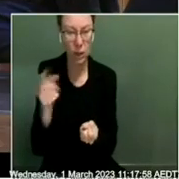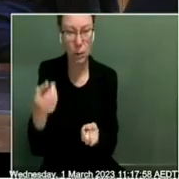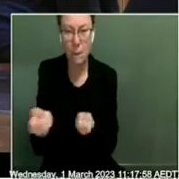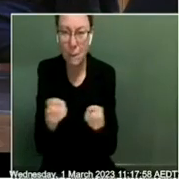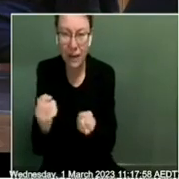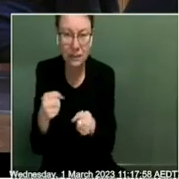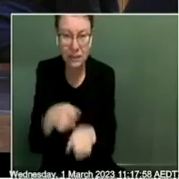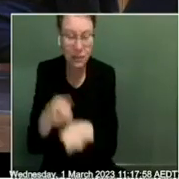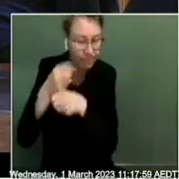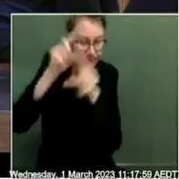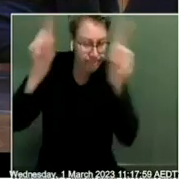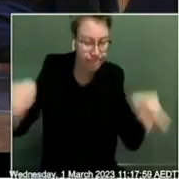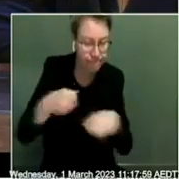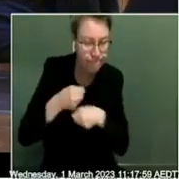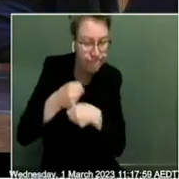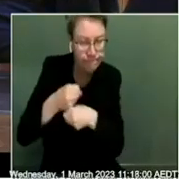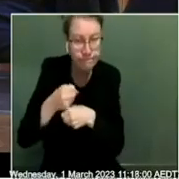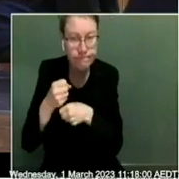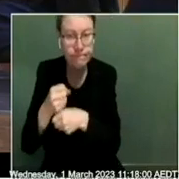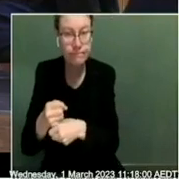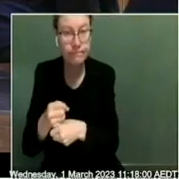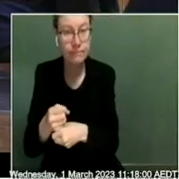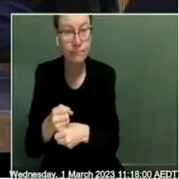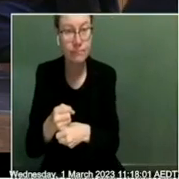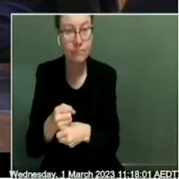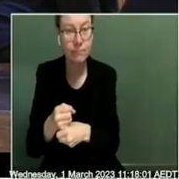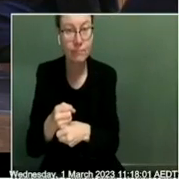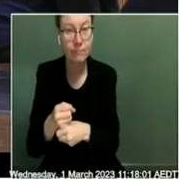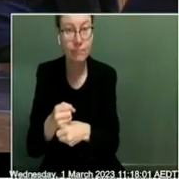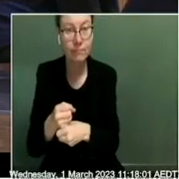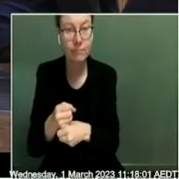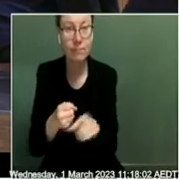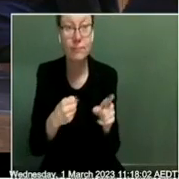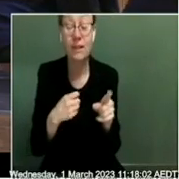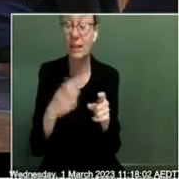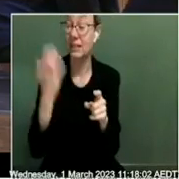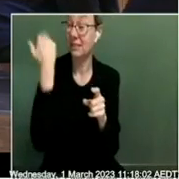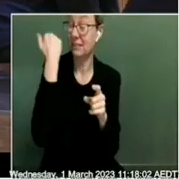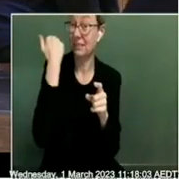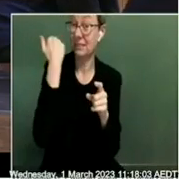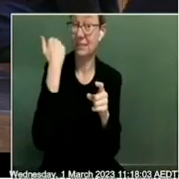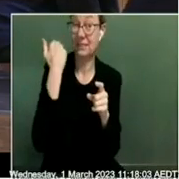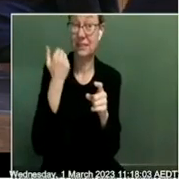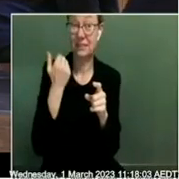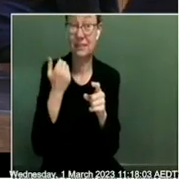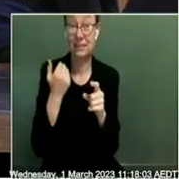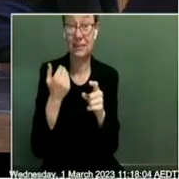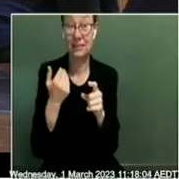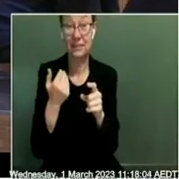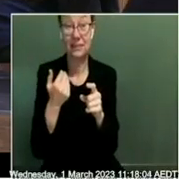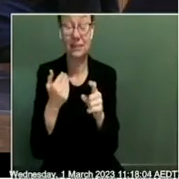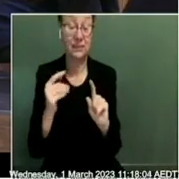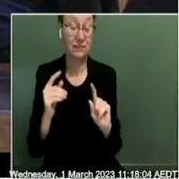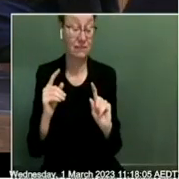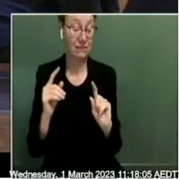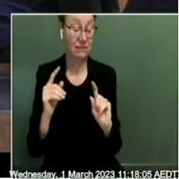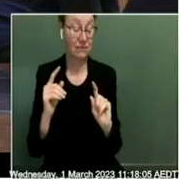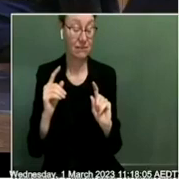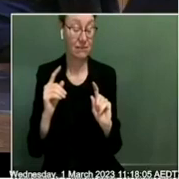was proud. And Mum was proud. The apology was the other day. Anniversary. You just started boycotting them, doing silent